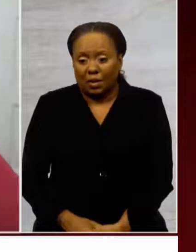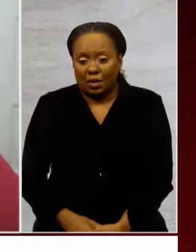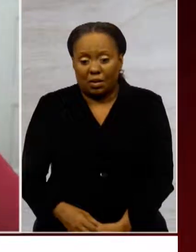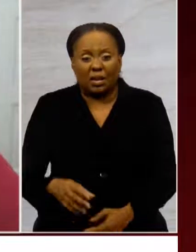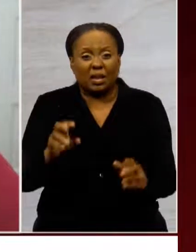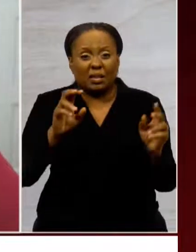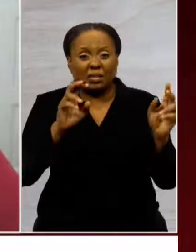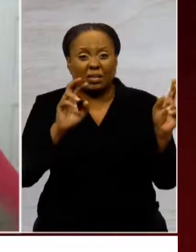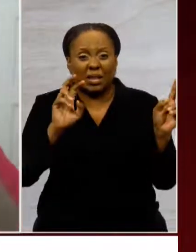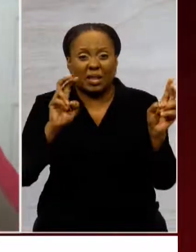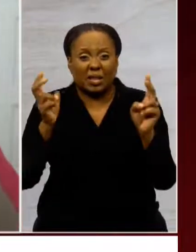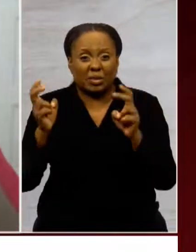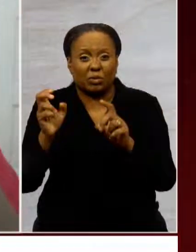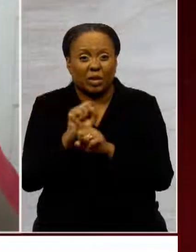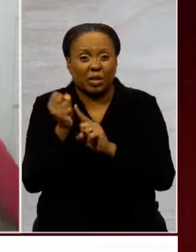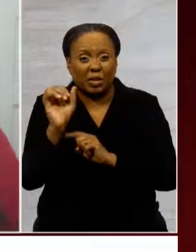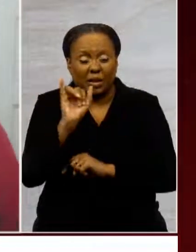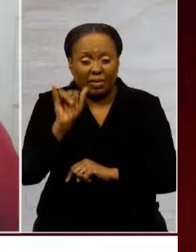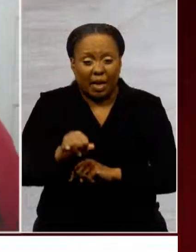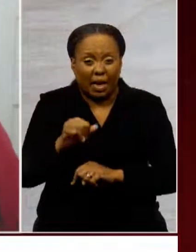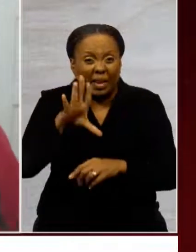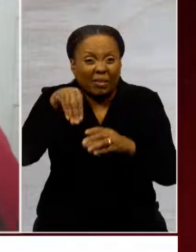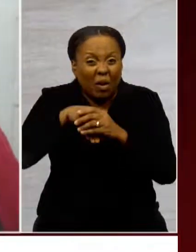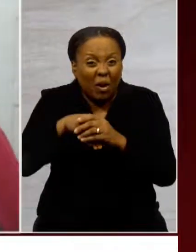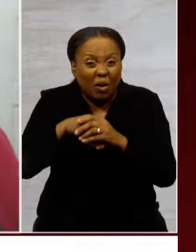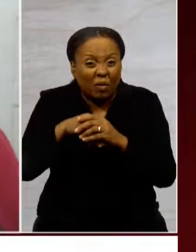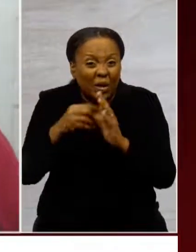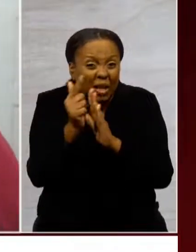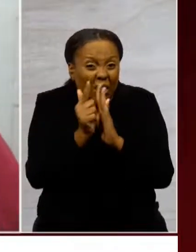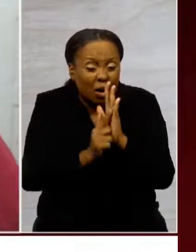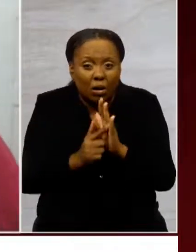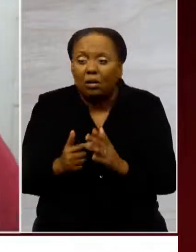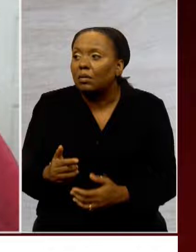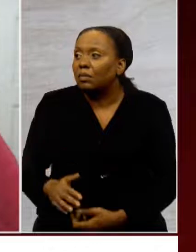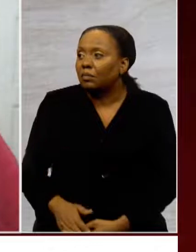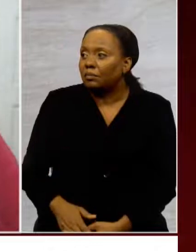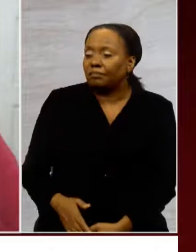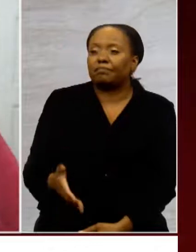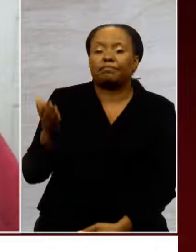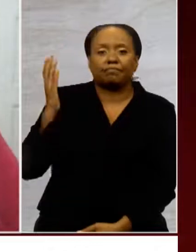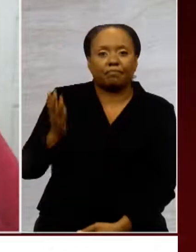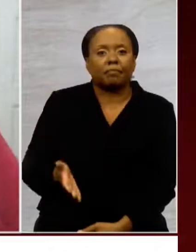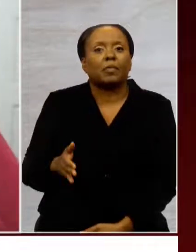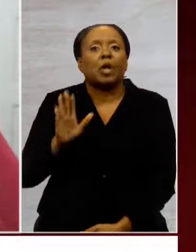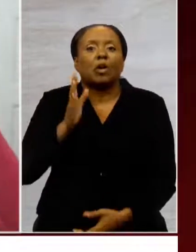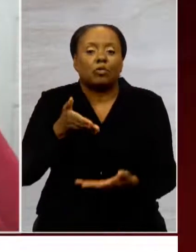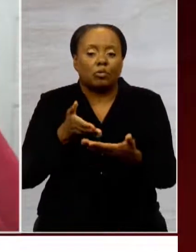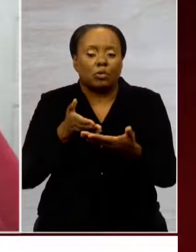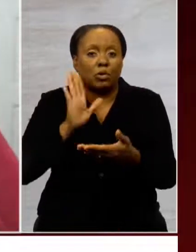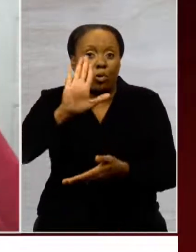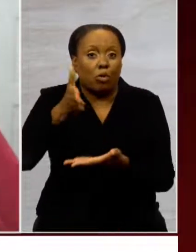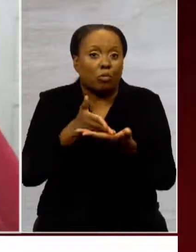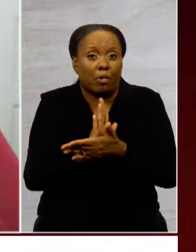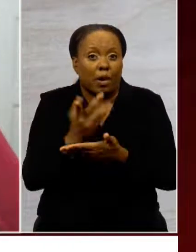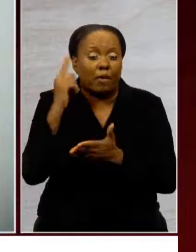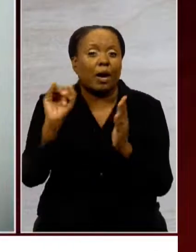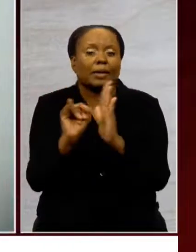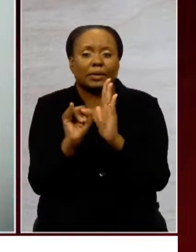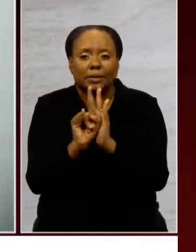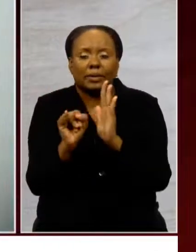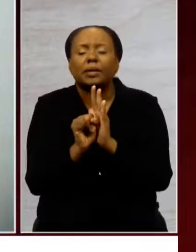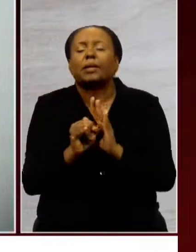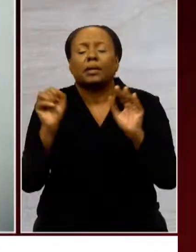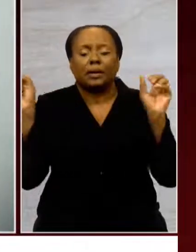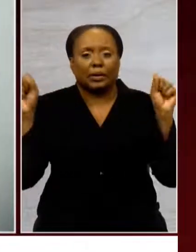legislation? The issues like these, your right to an identity and so on, yes, we are addressing those.